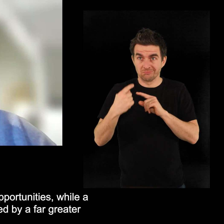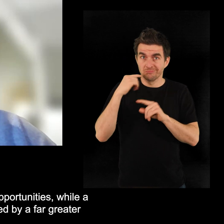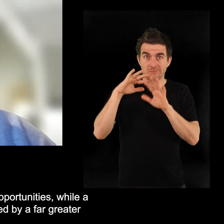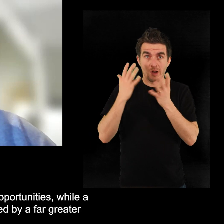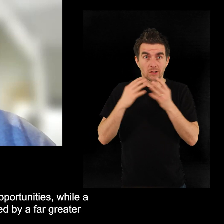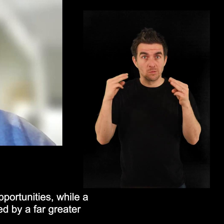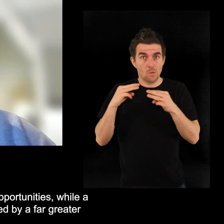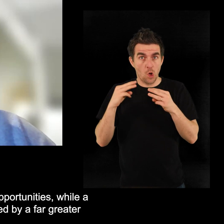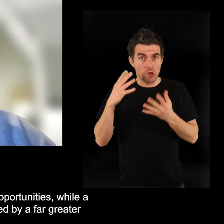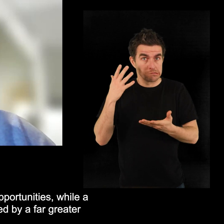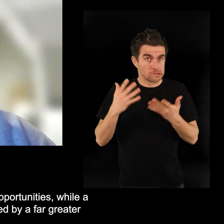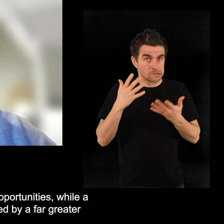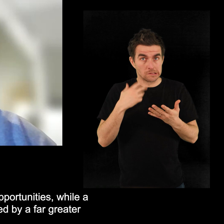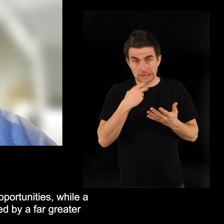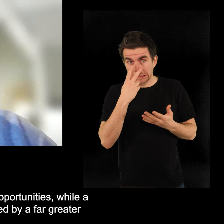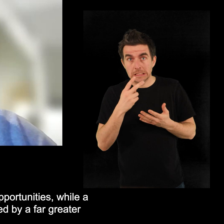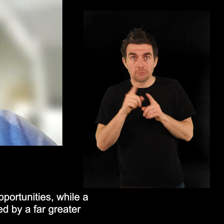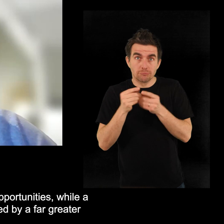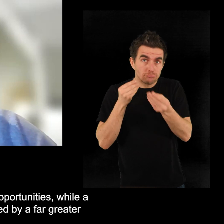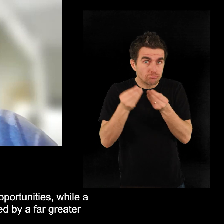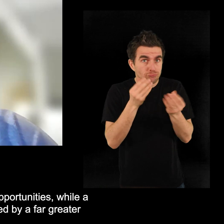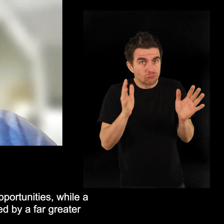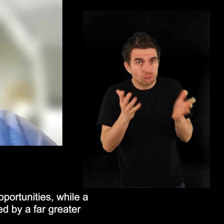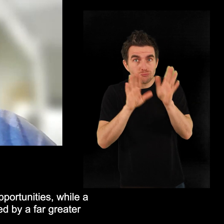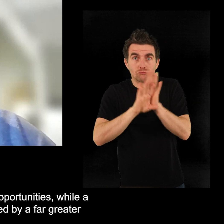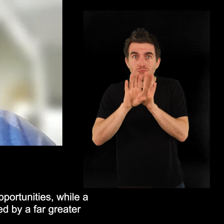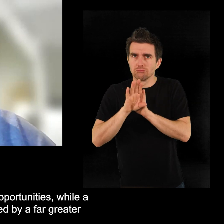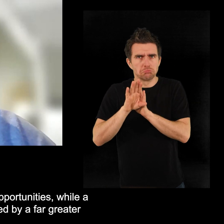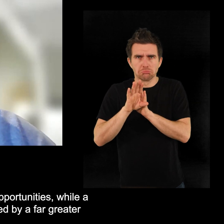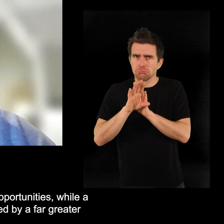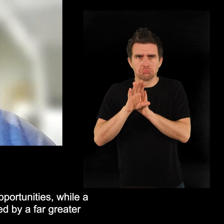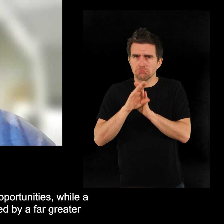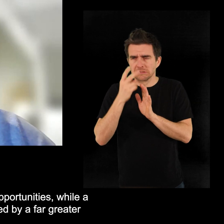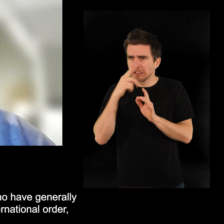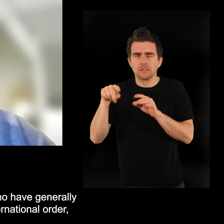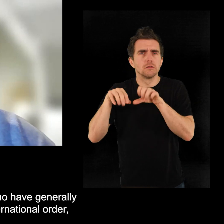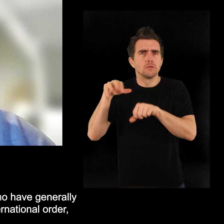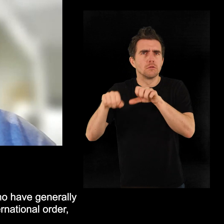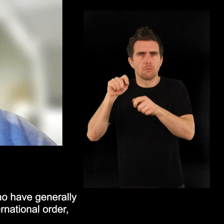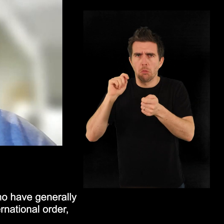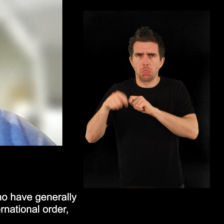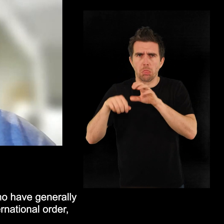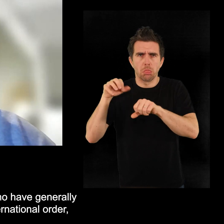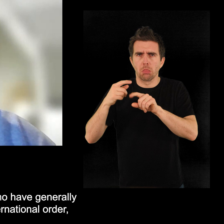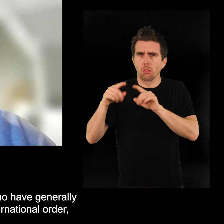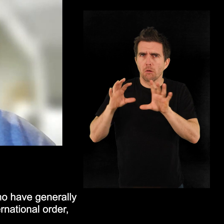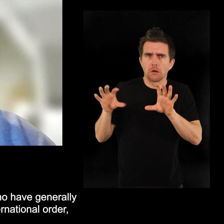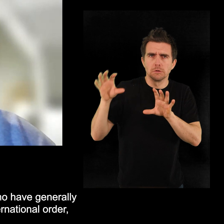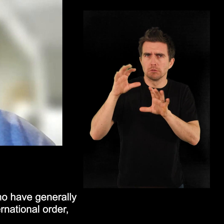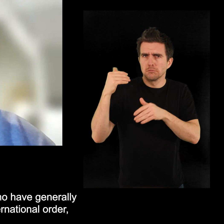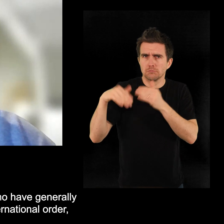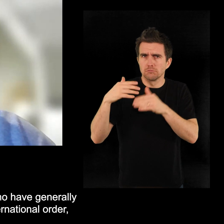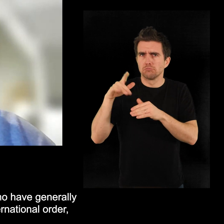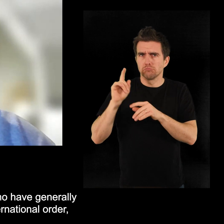have increased opportunities, while colonialism has been replaced by a far greater number of national states who